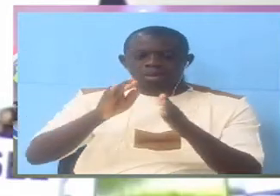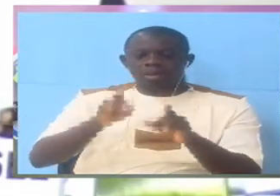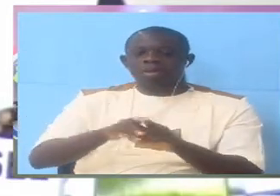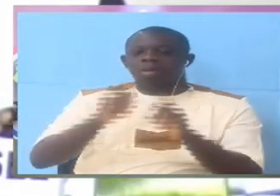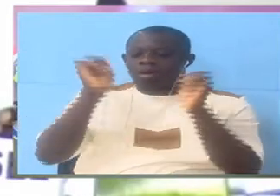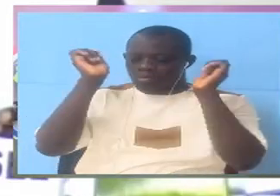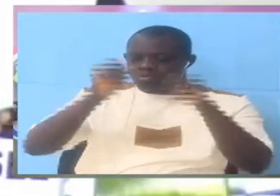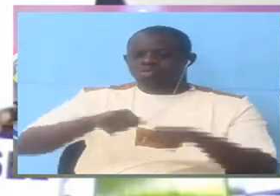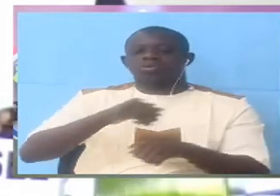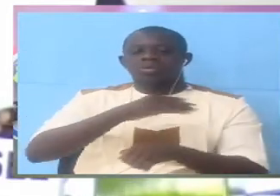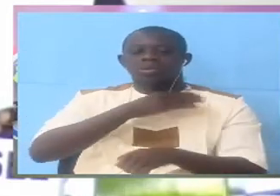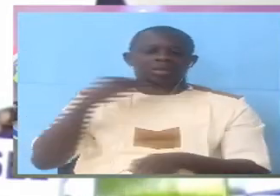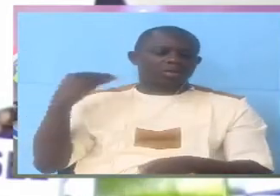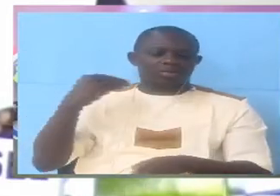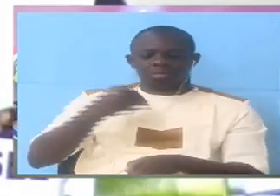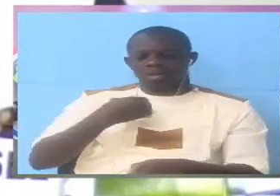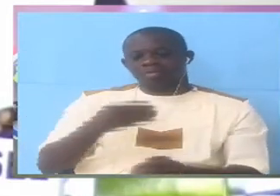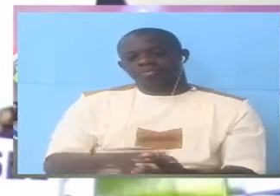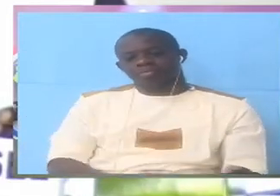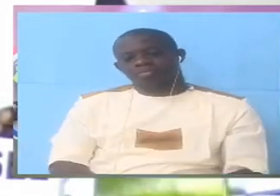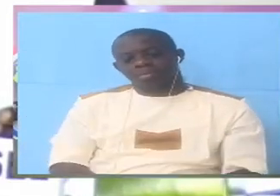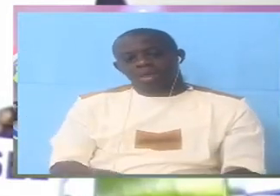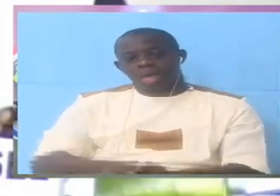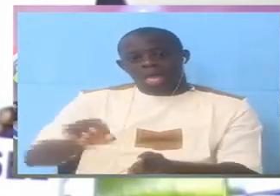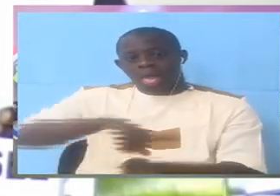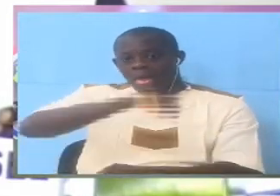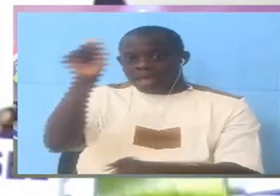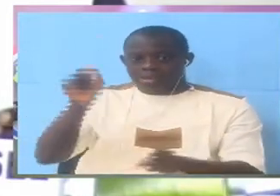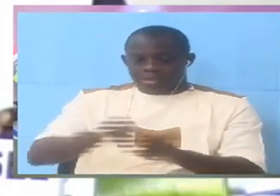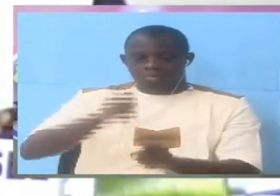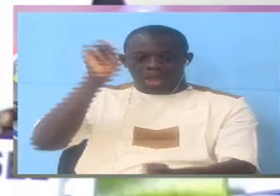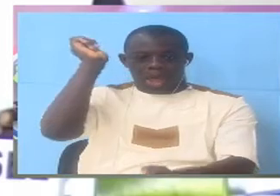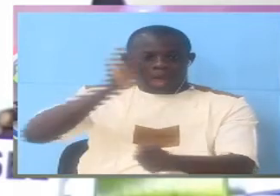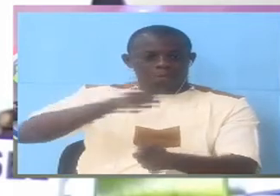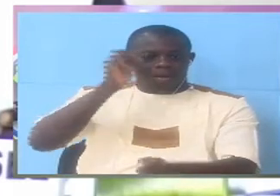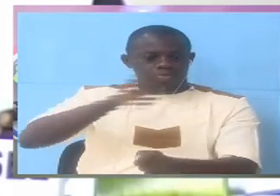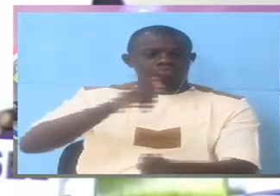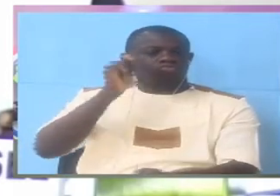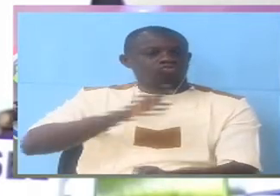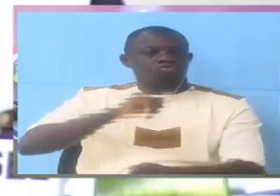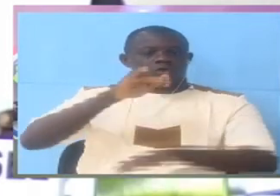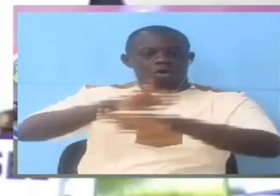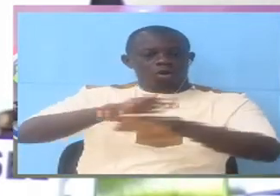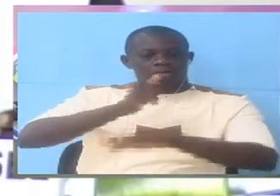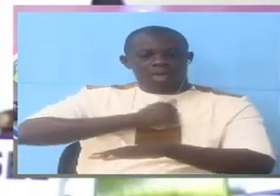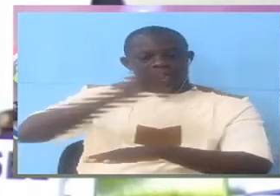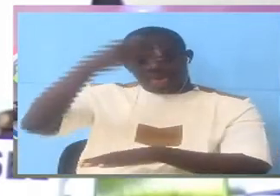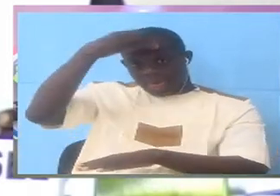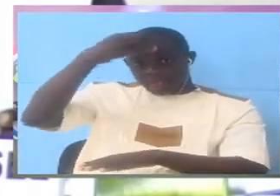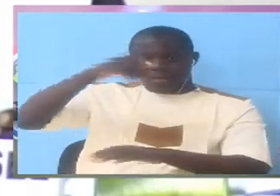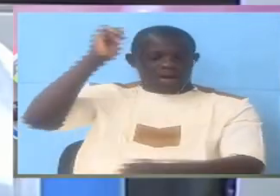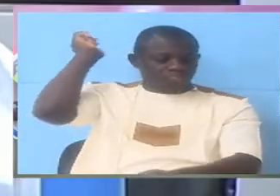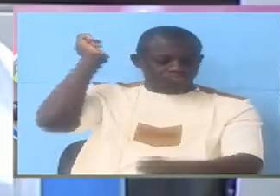would be killed. And the hammer would be used to knock my head.